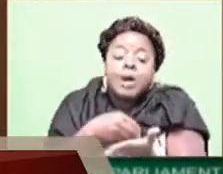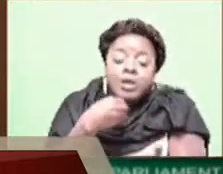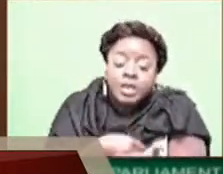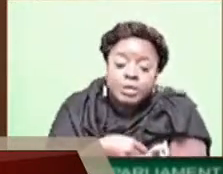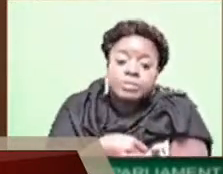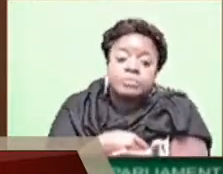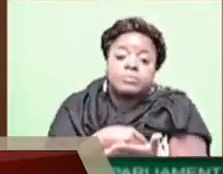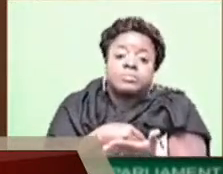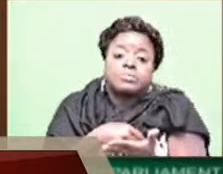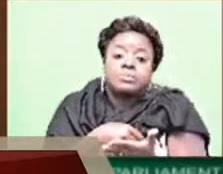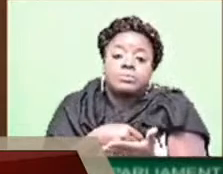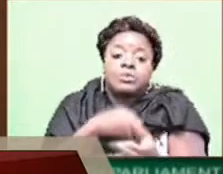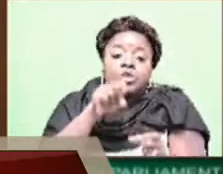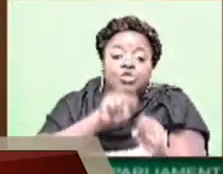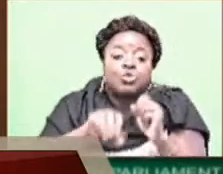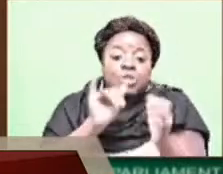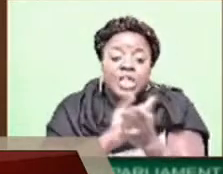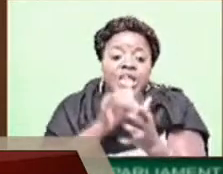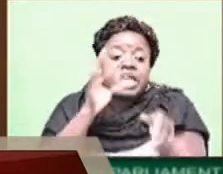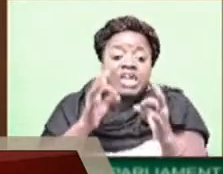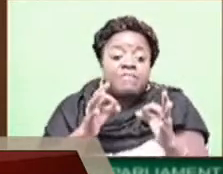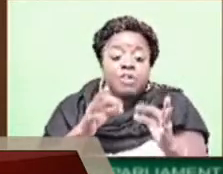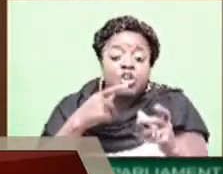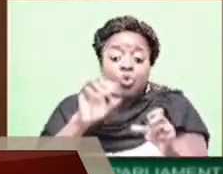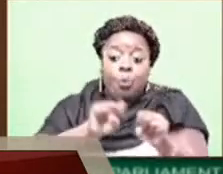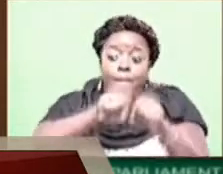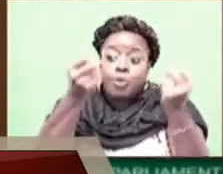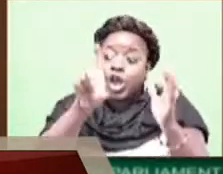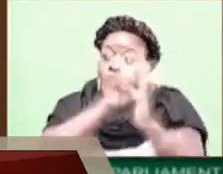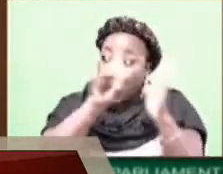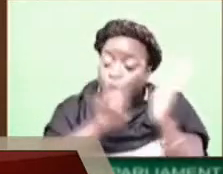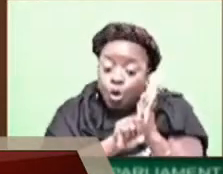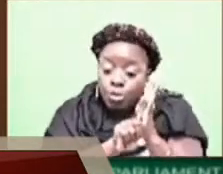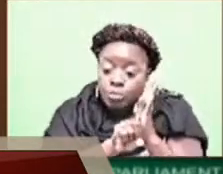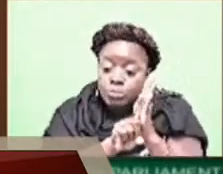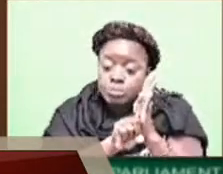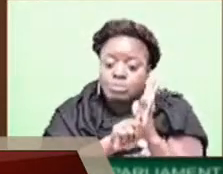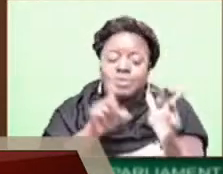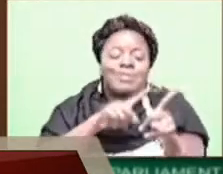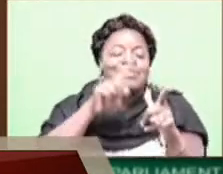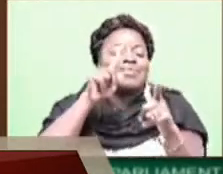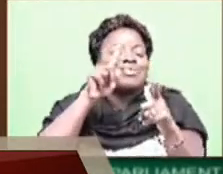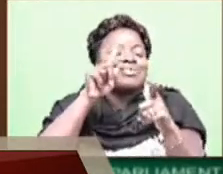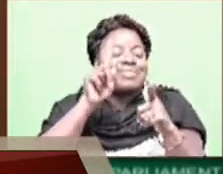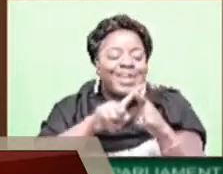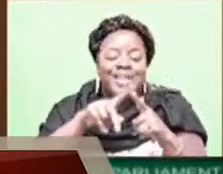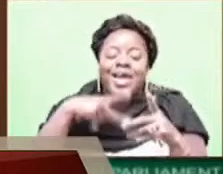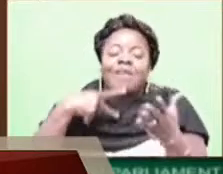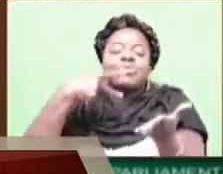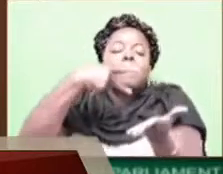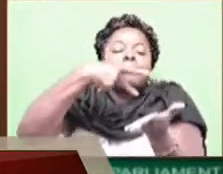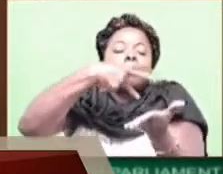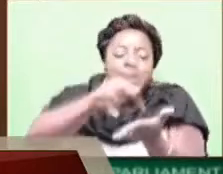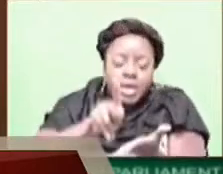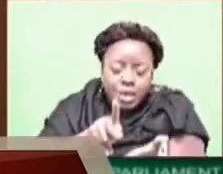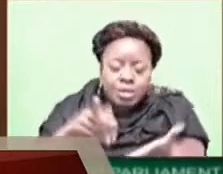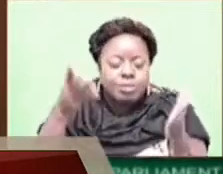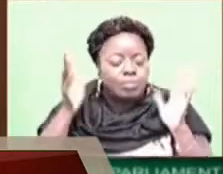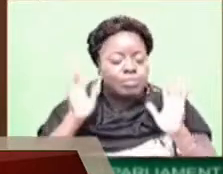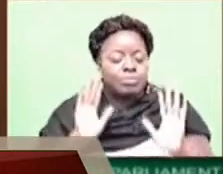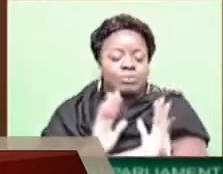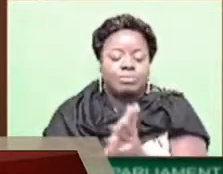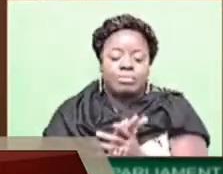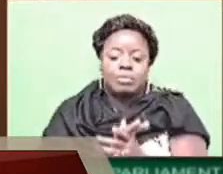to enforcement for breach of regulations. This alternative route allows for a